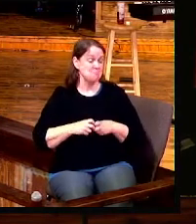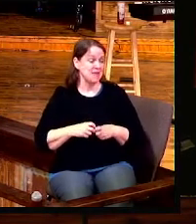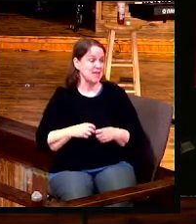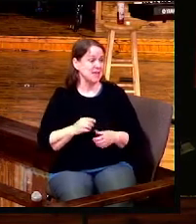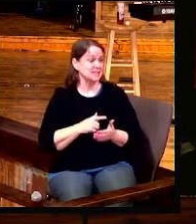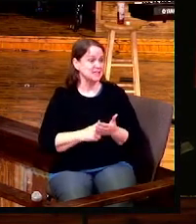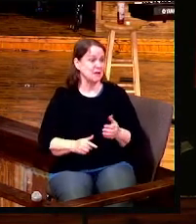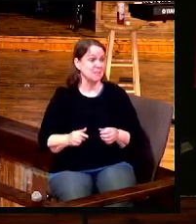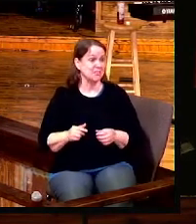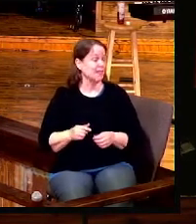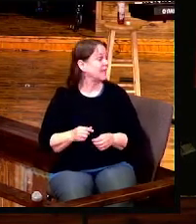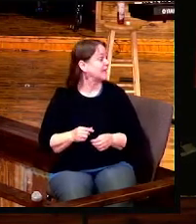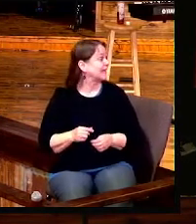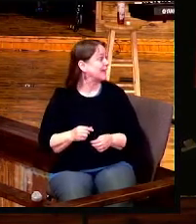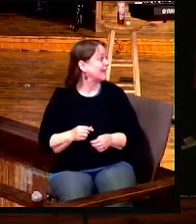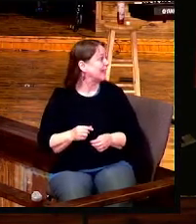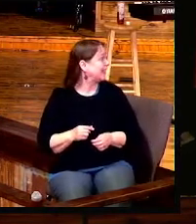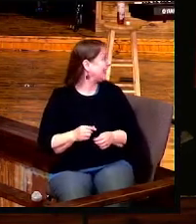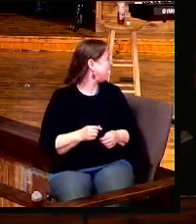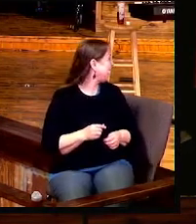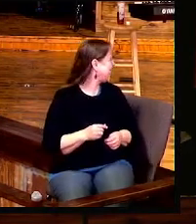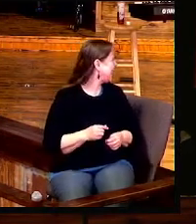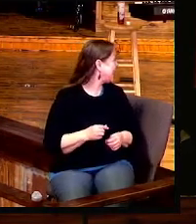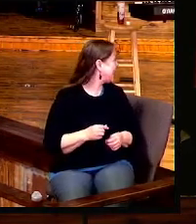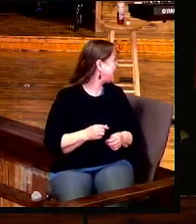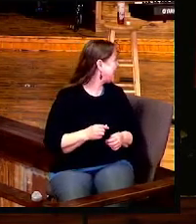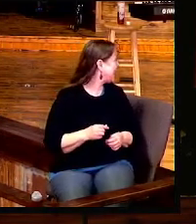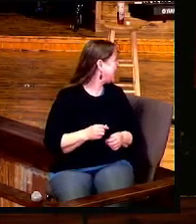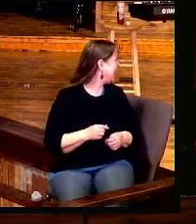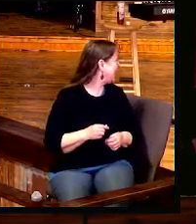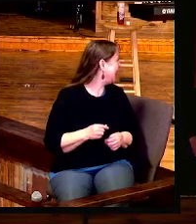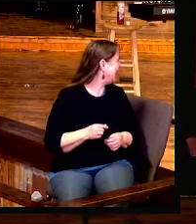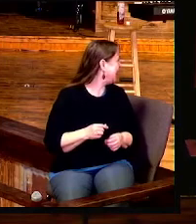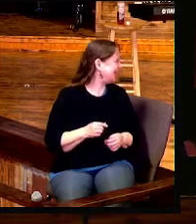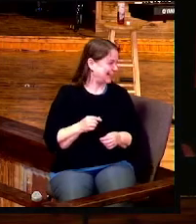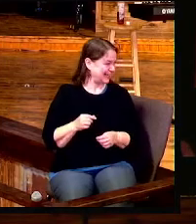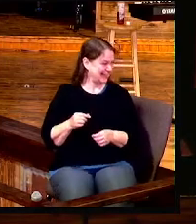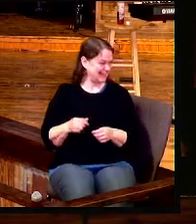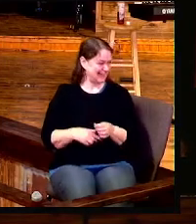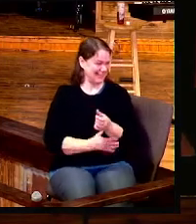if I said that to him. I didn't realize you were up there, brother. Sorry.